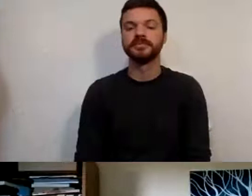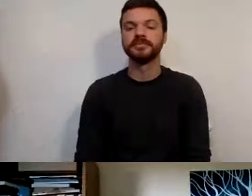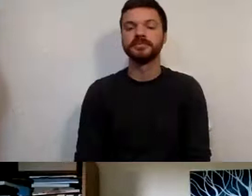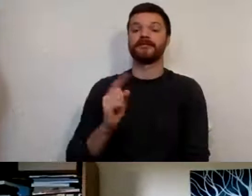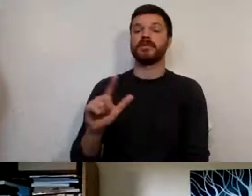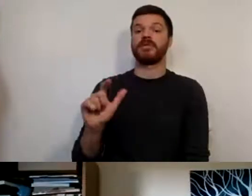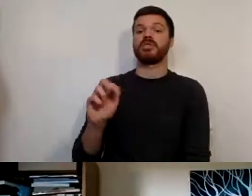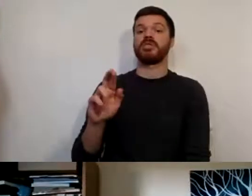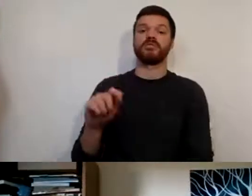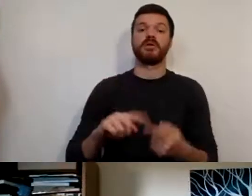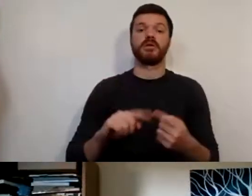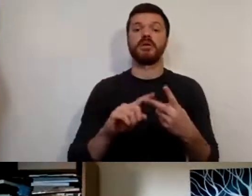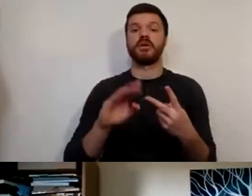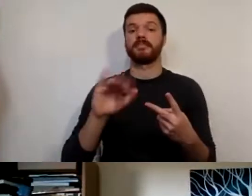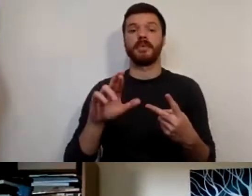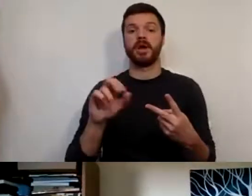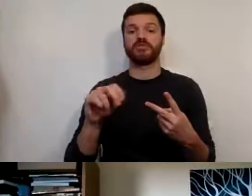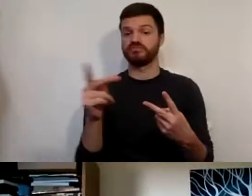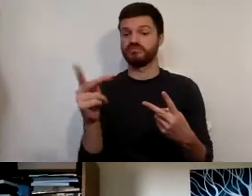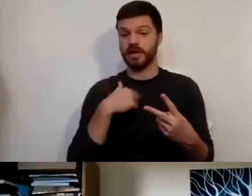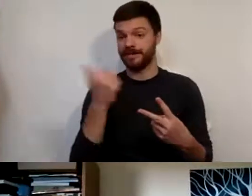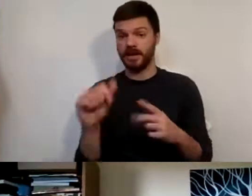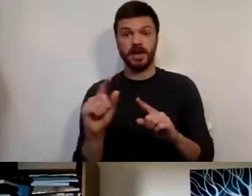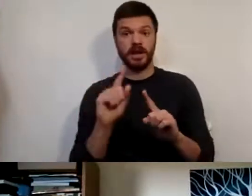and Byron have any questions for the panelists.